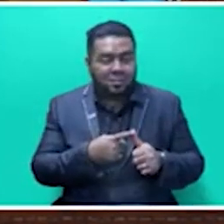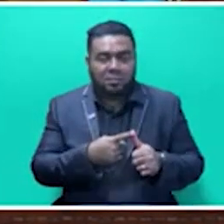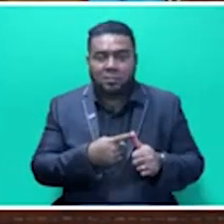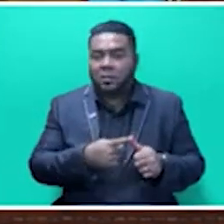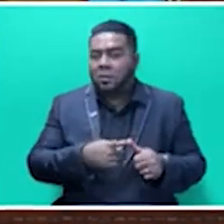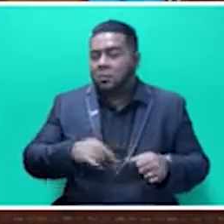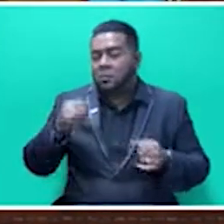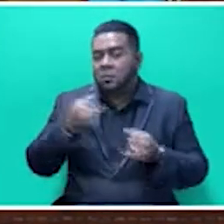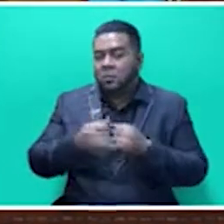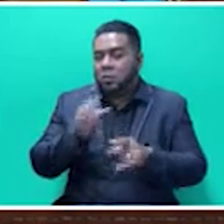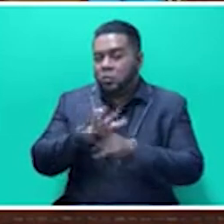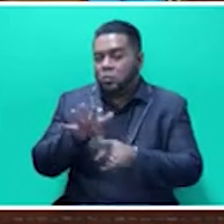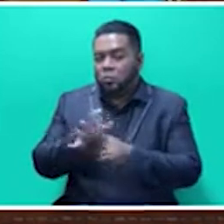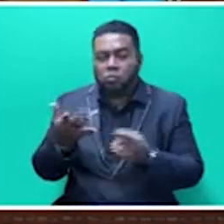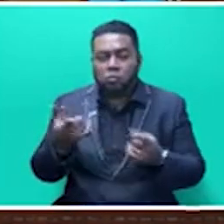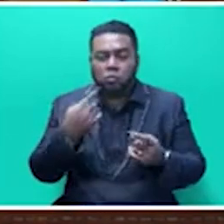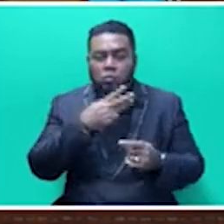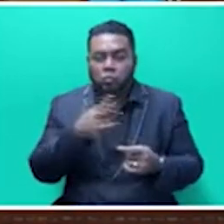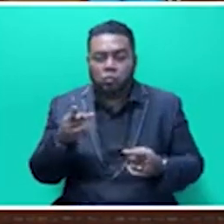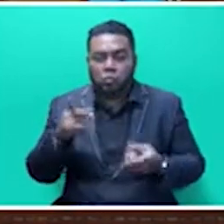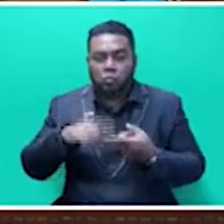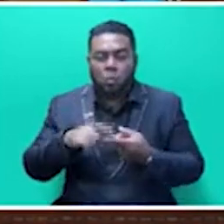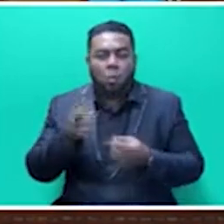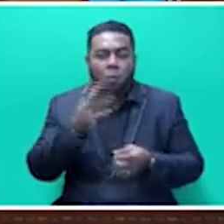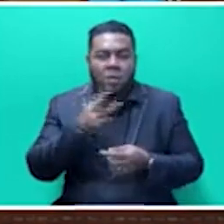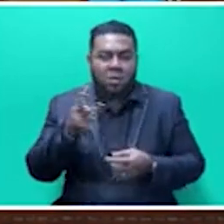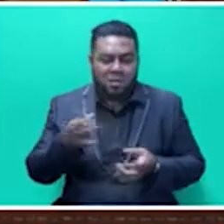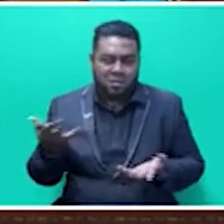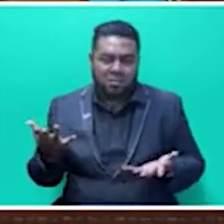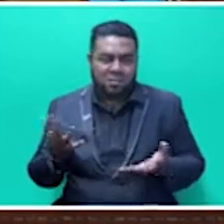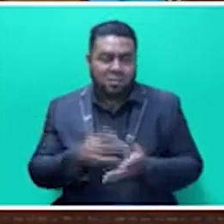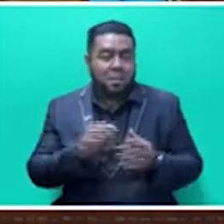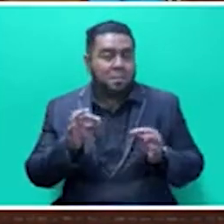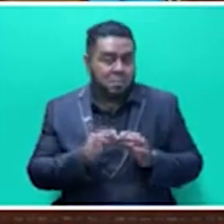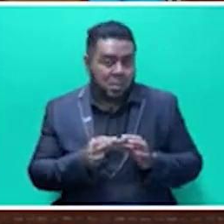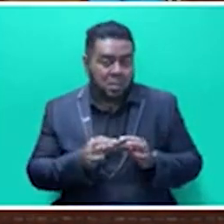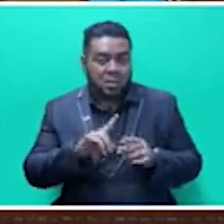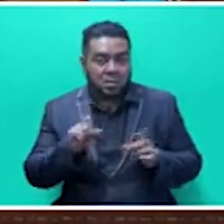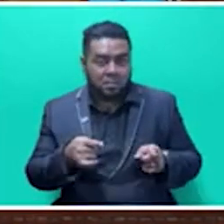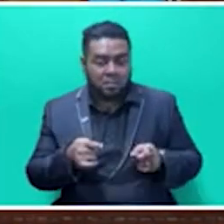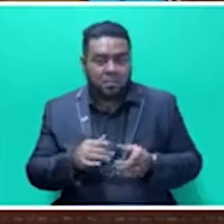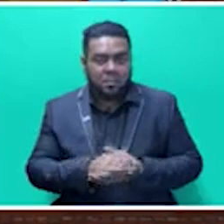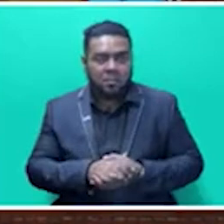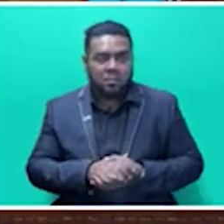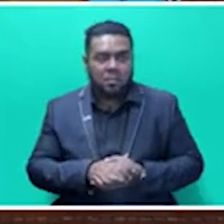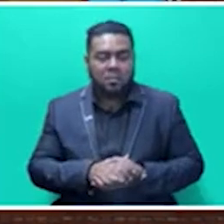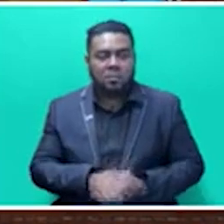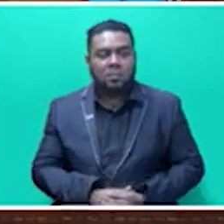offensive words against Parliament or another member. B, treasonous